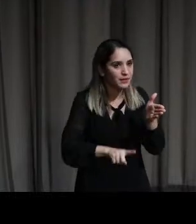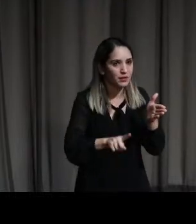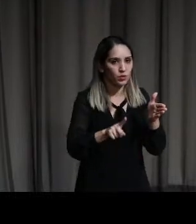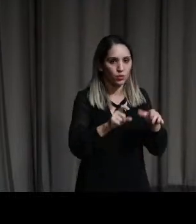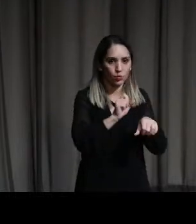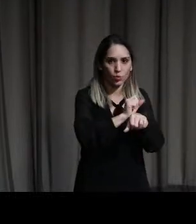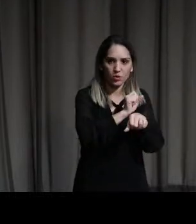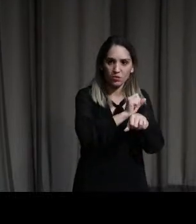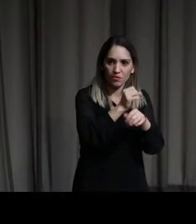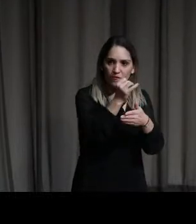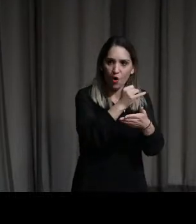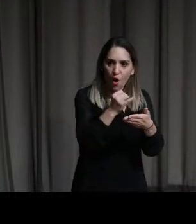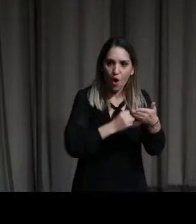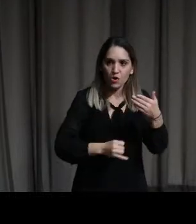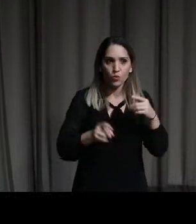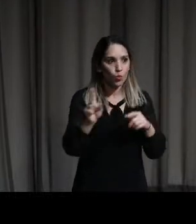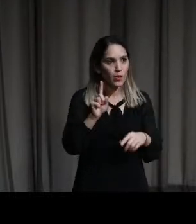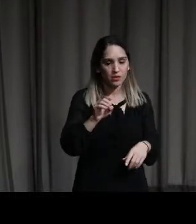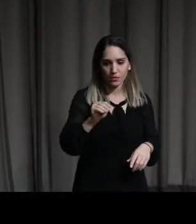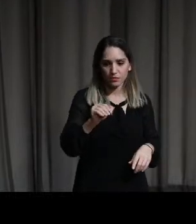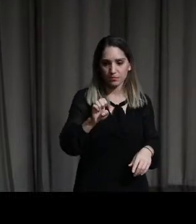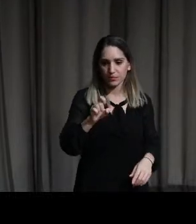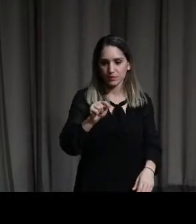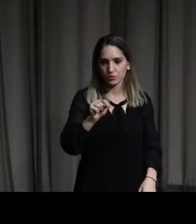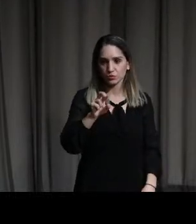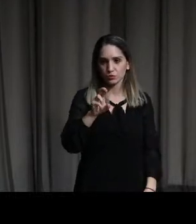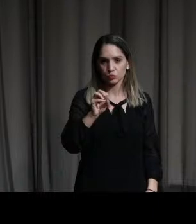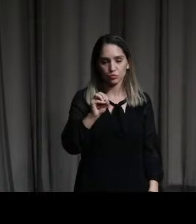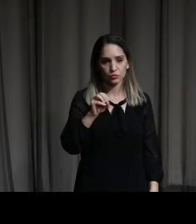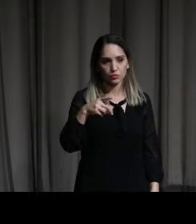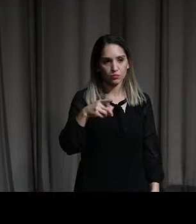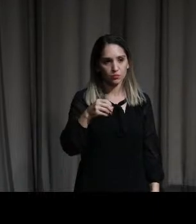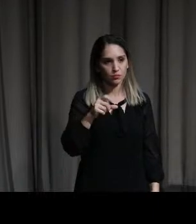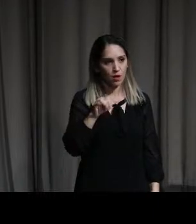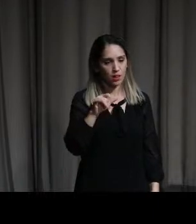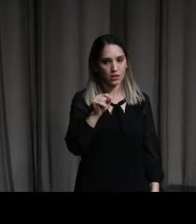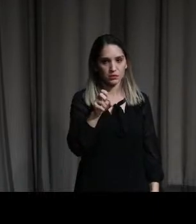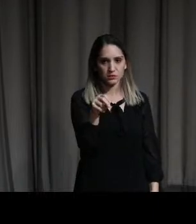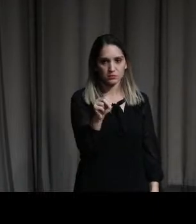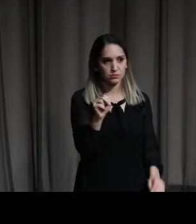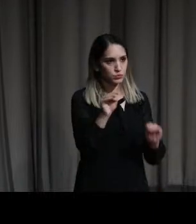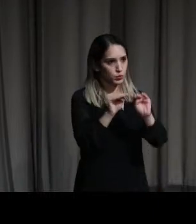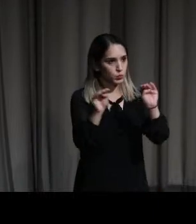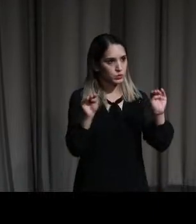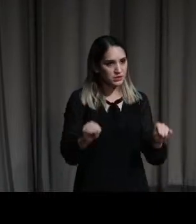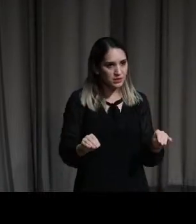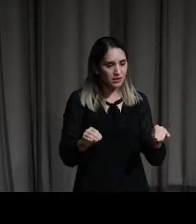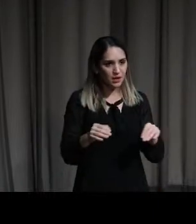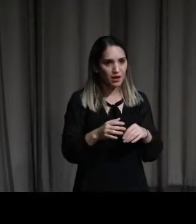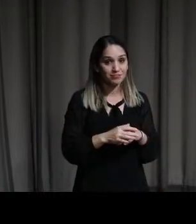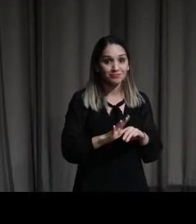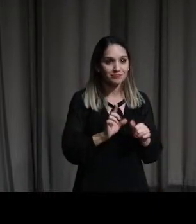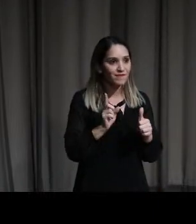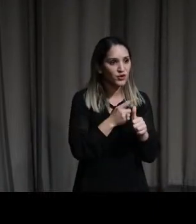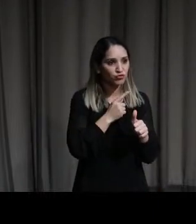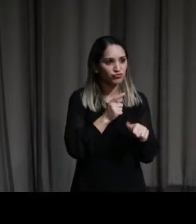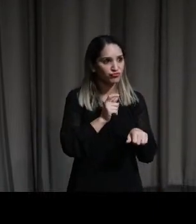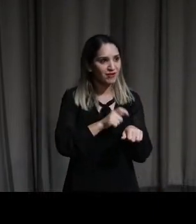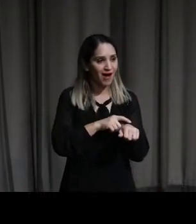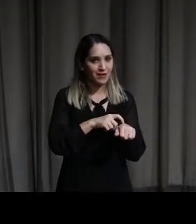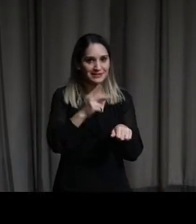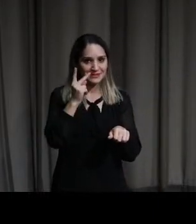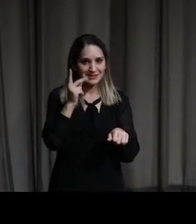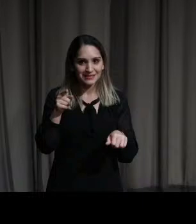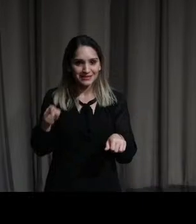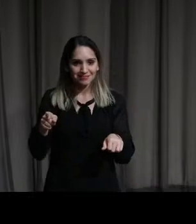Museum that were from these artists that Dr. Damian has mentioned. So the first time he saw Cézanne was in the